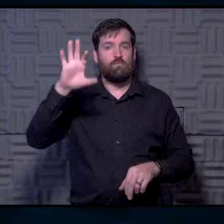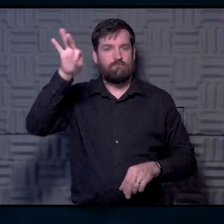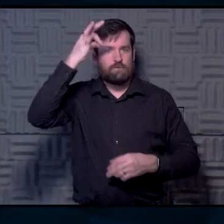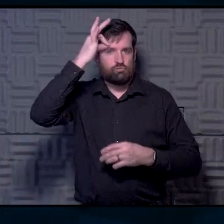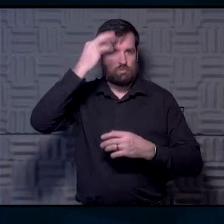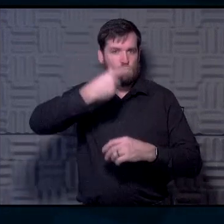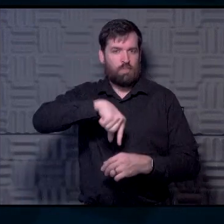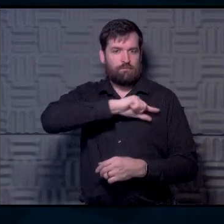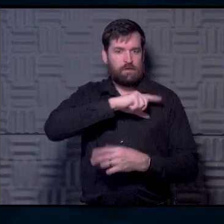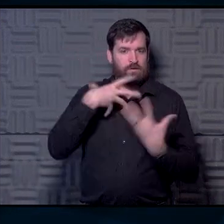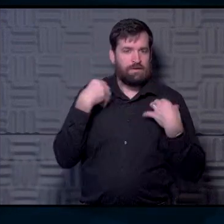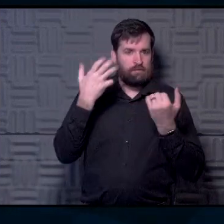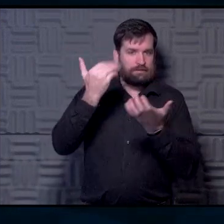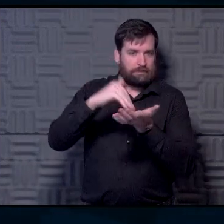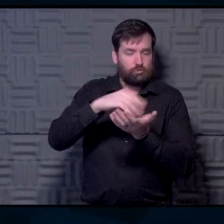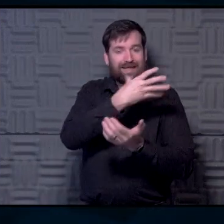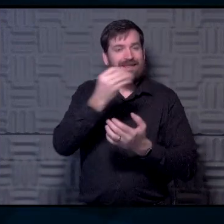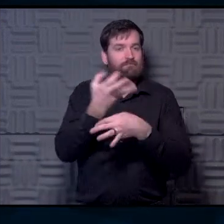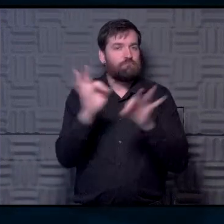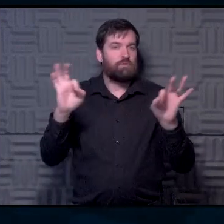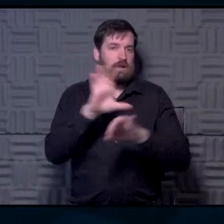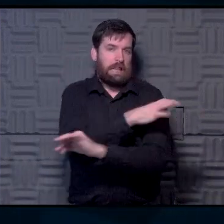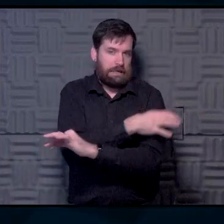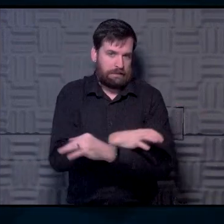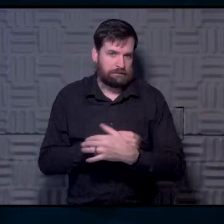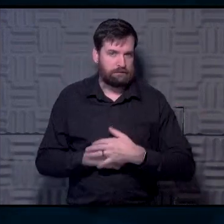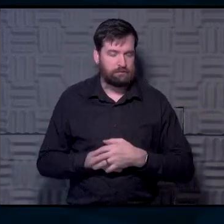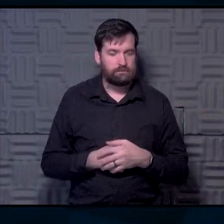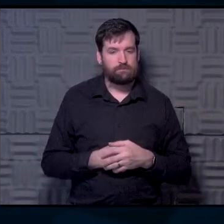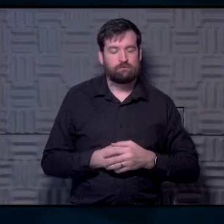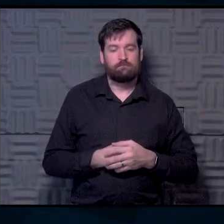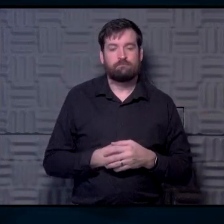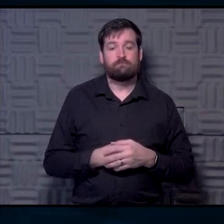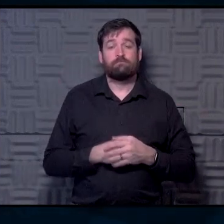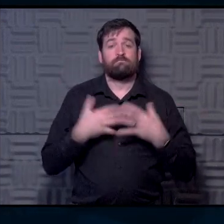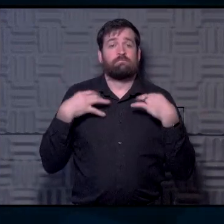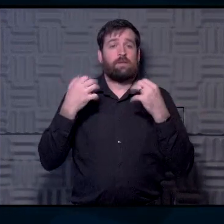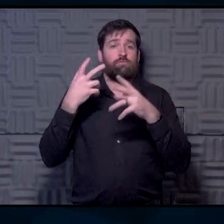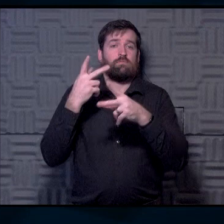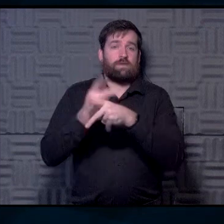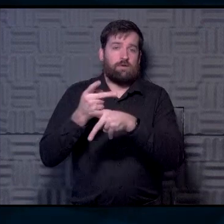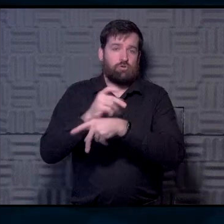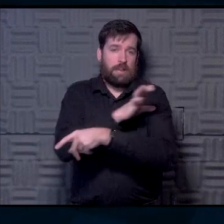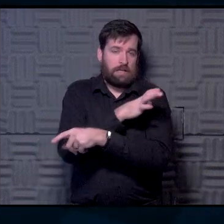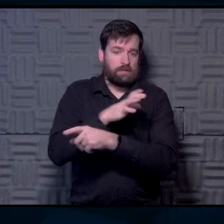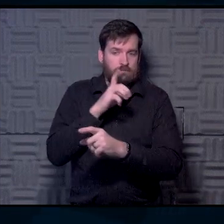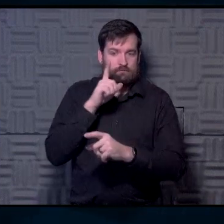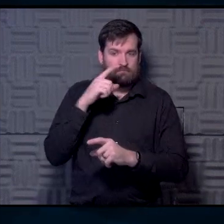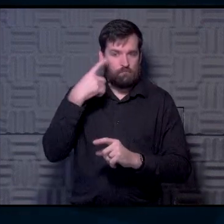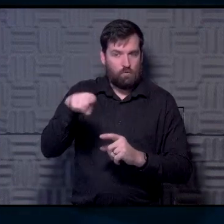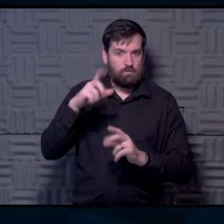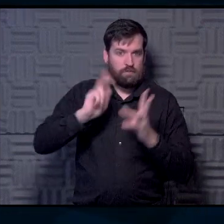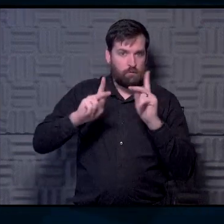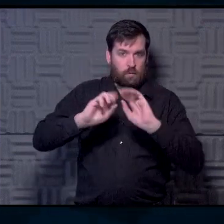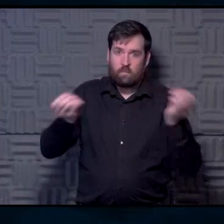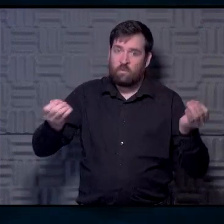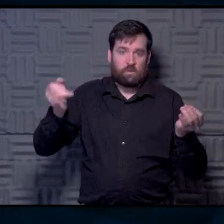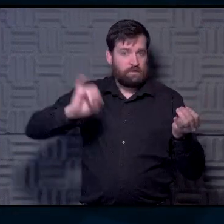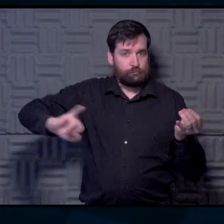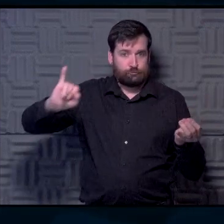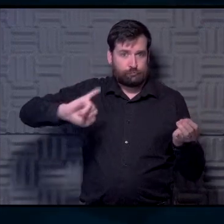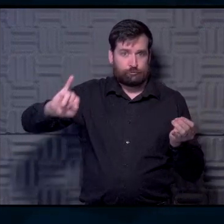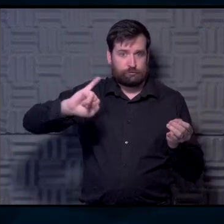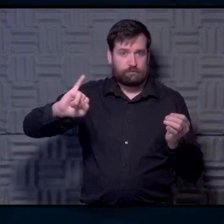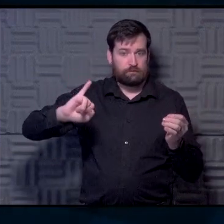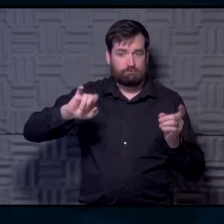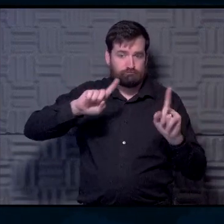health centers and our free clinics. So the healthcare clinics where individuals who do not have insurance go